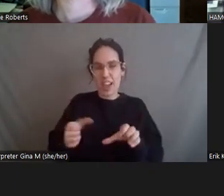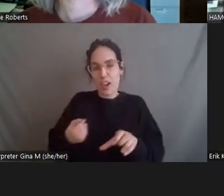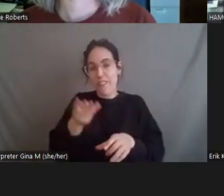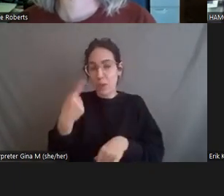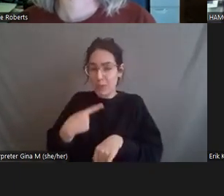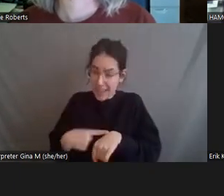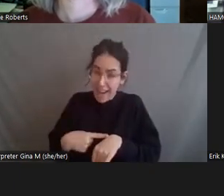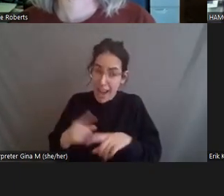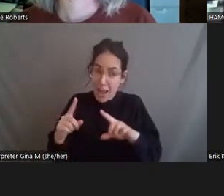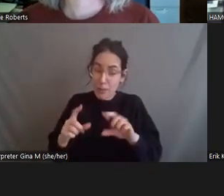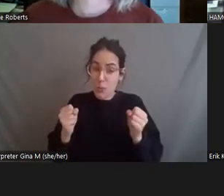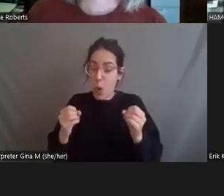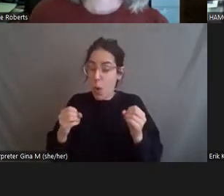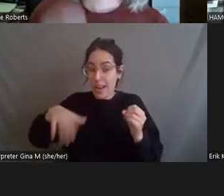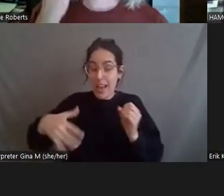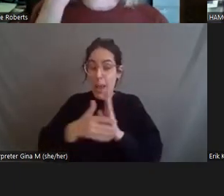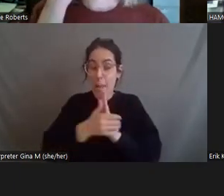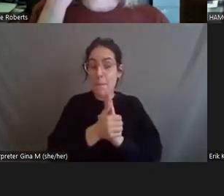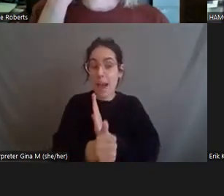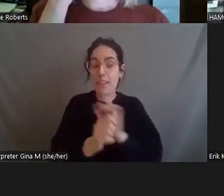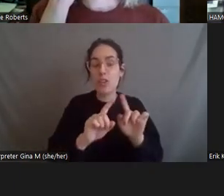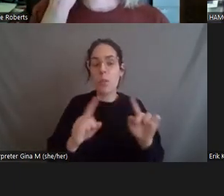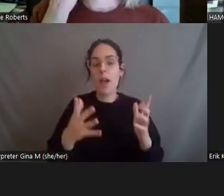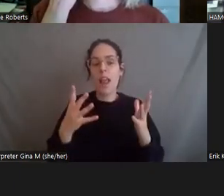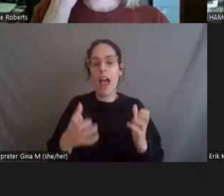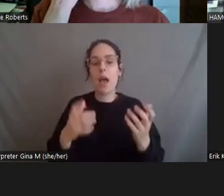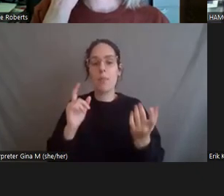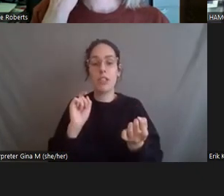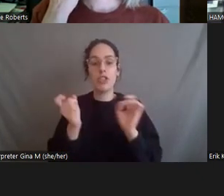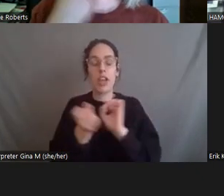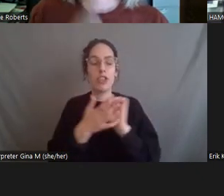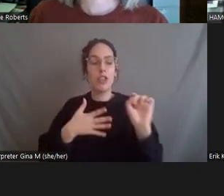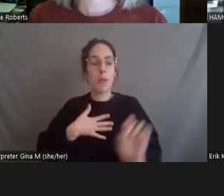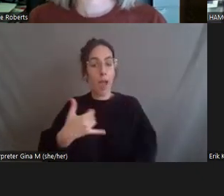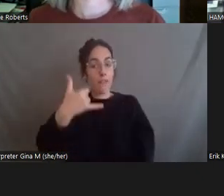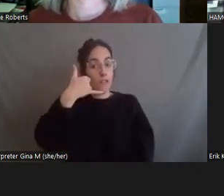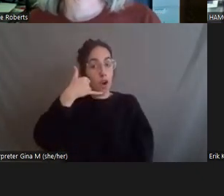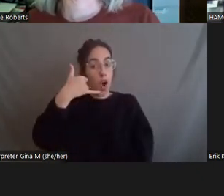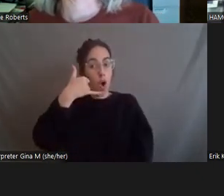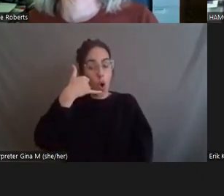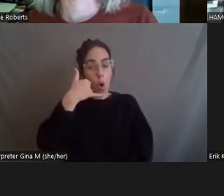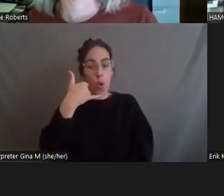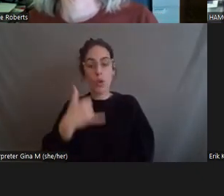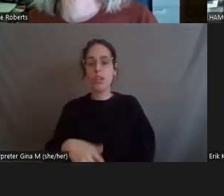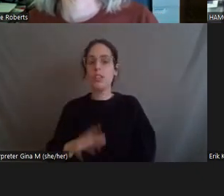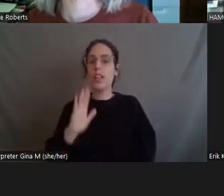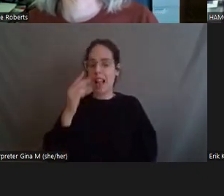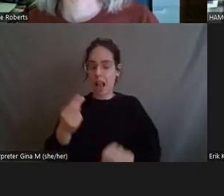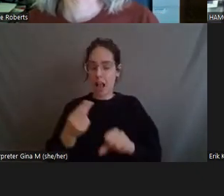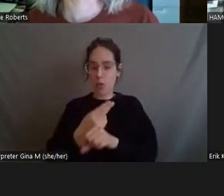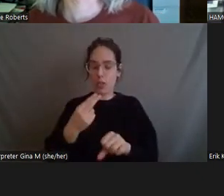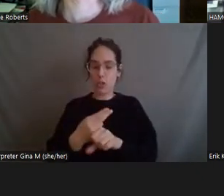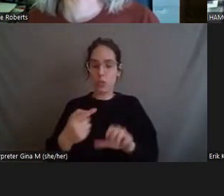this yet, but I'm going to switch now over to my phone, which I will use as I go through the space.